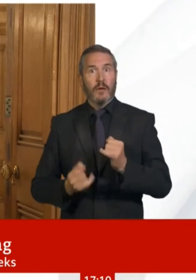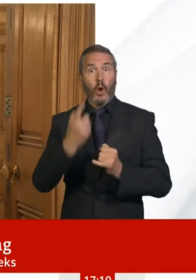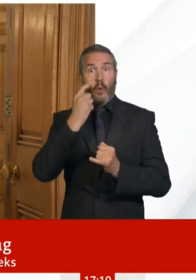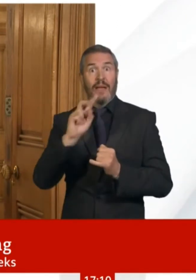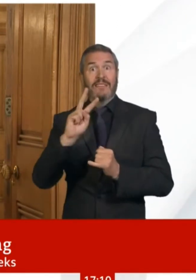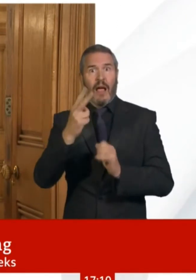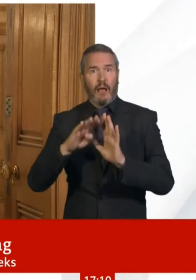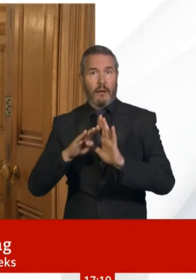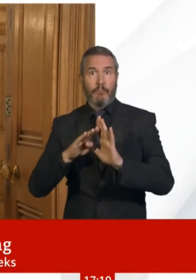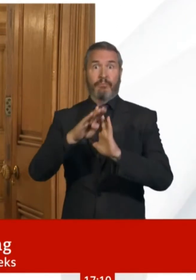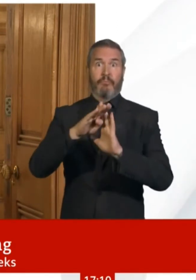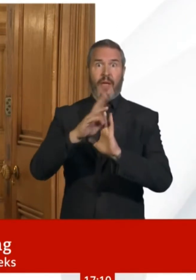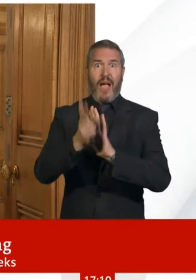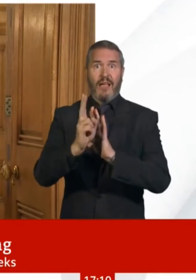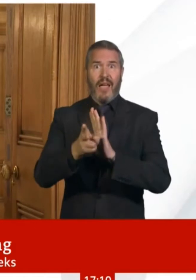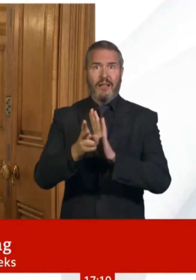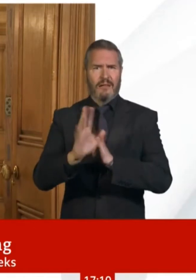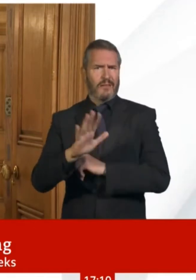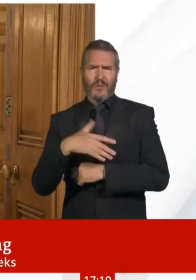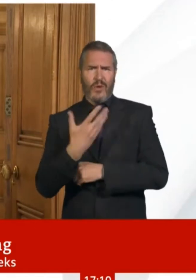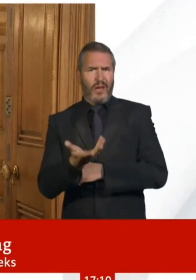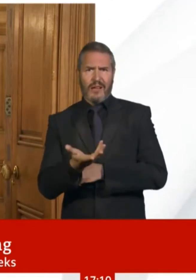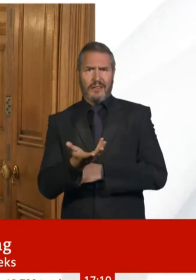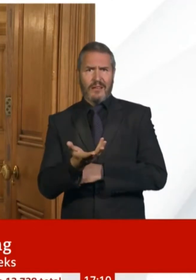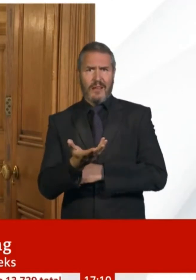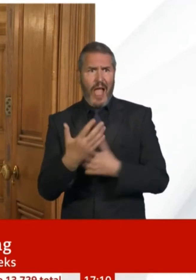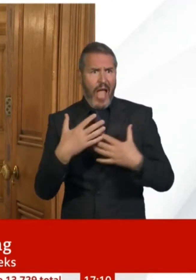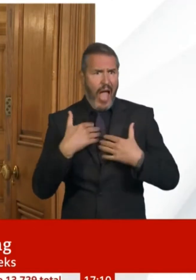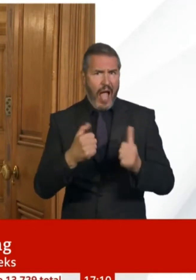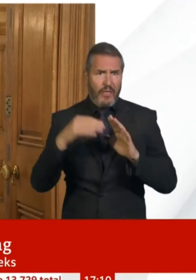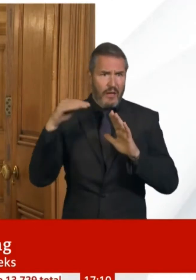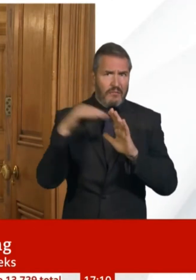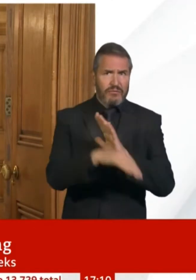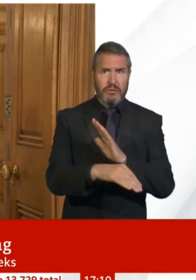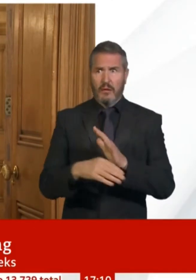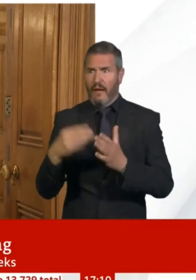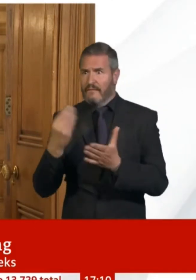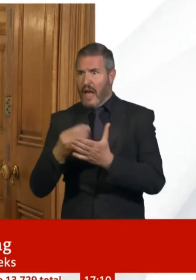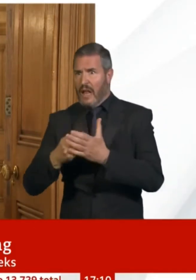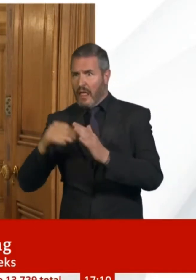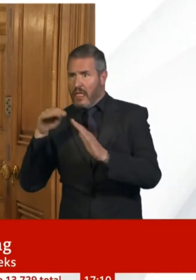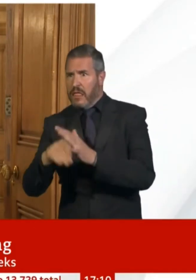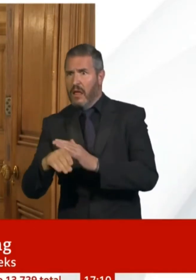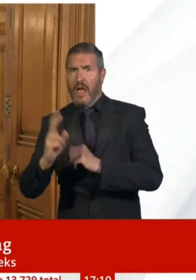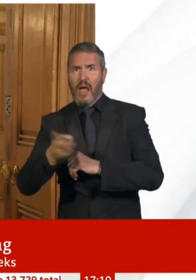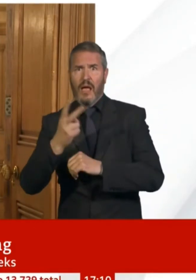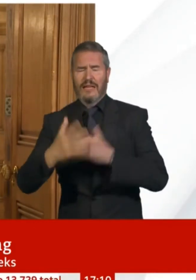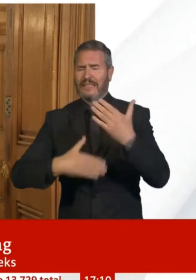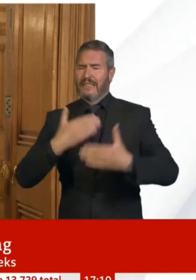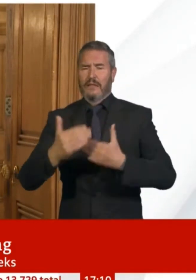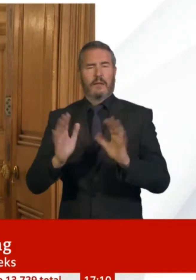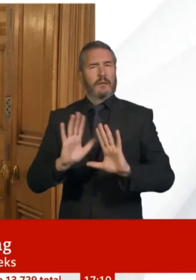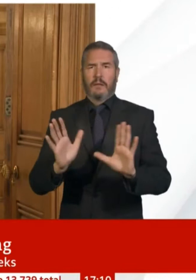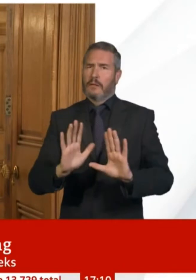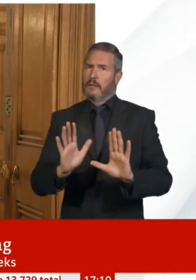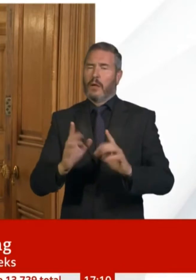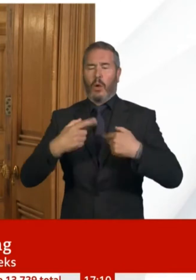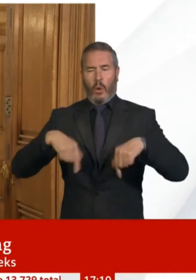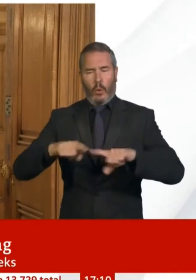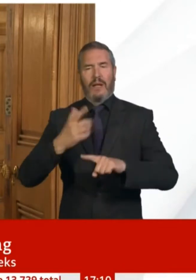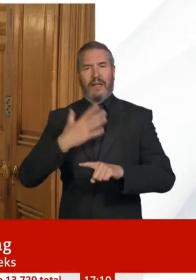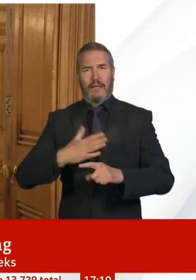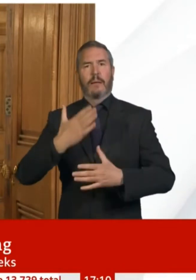of the virus would bring and all the economic damage that a second lockdown would carry. So we need to be